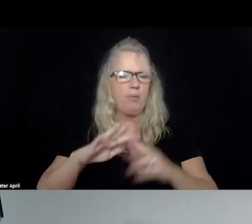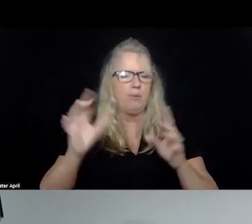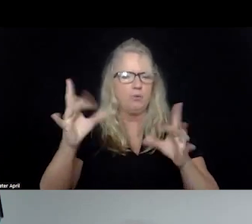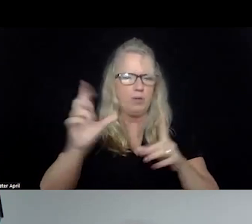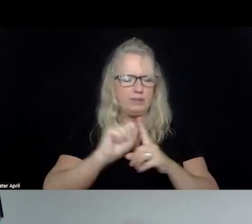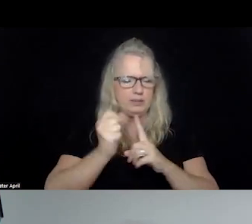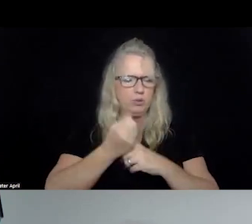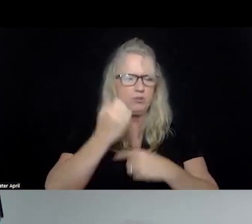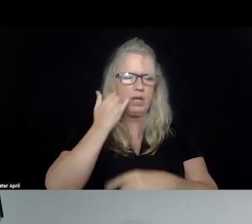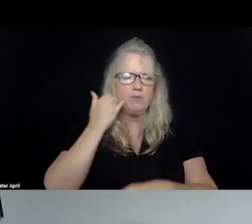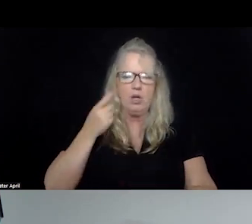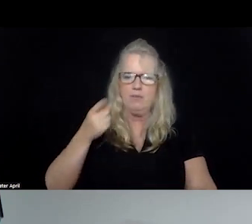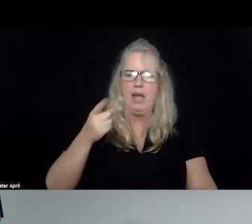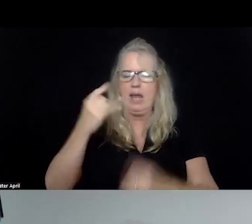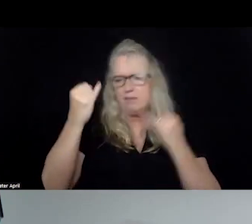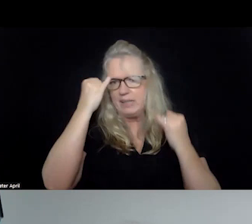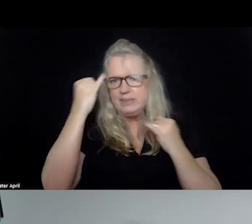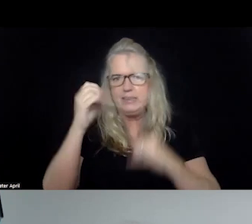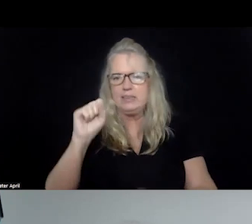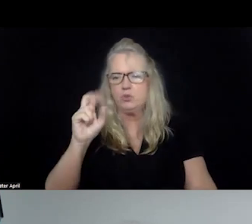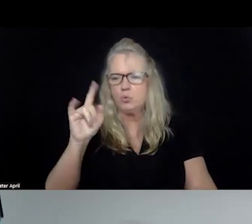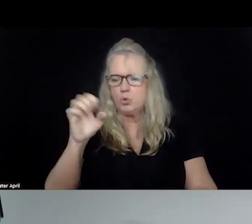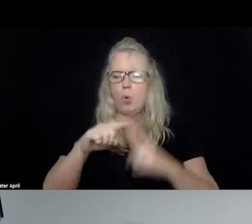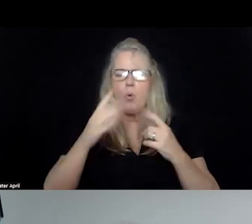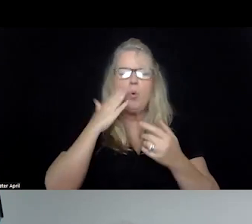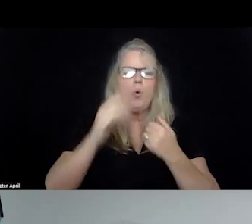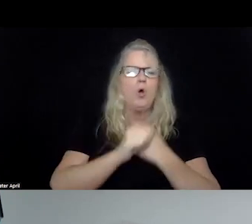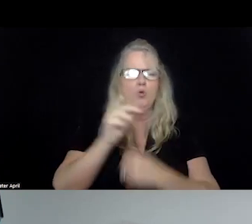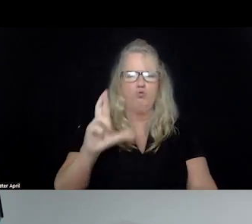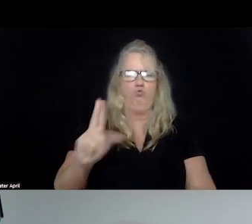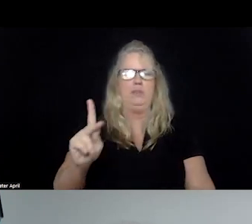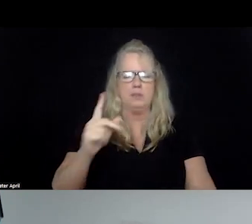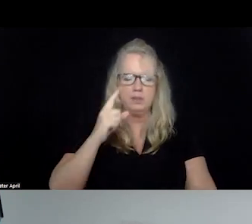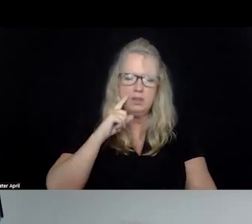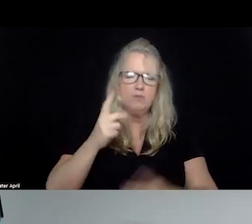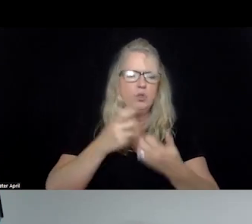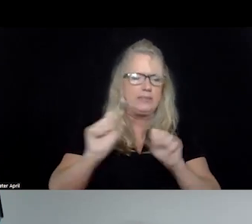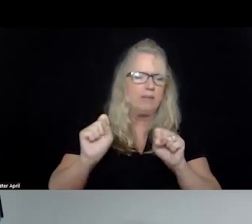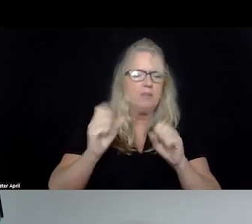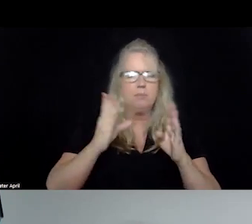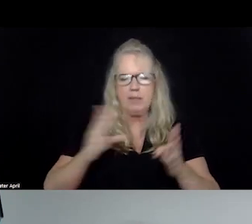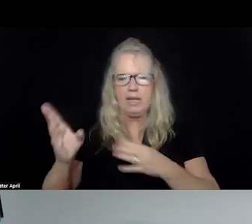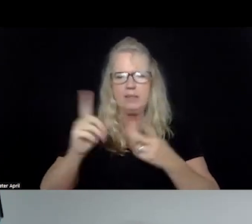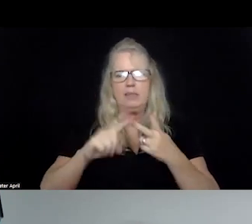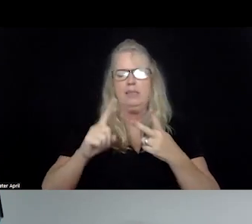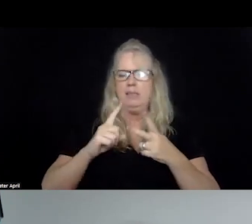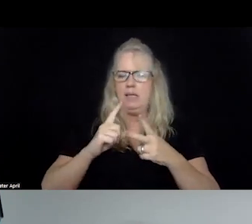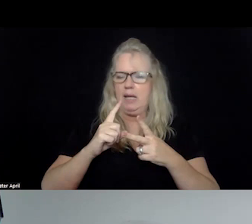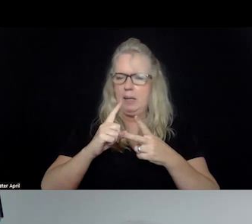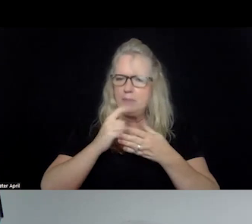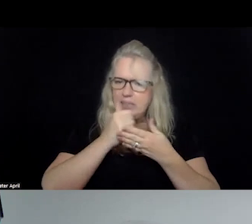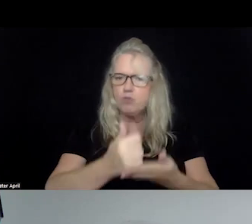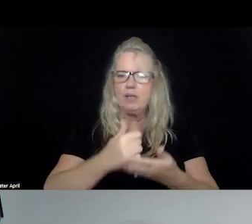patients with suicidality or at risk of suicide, such as safety planning interventions